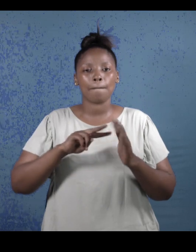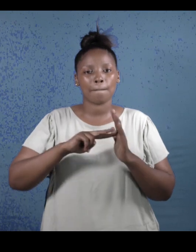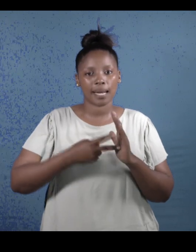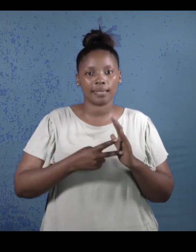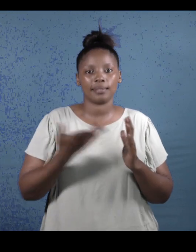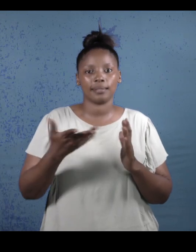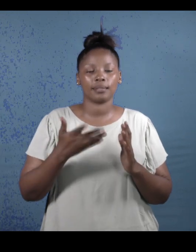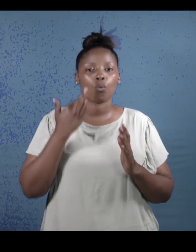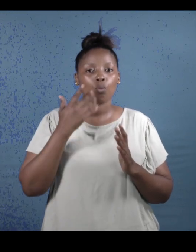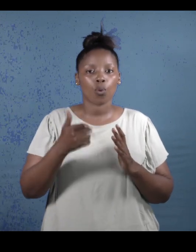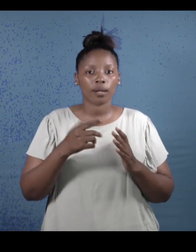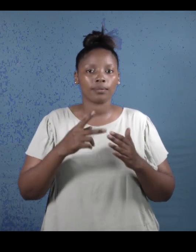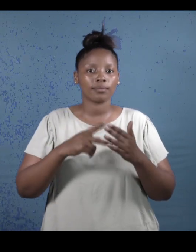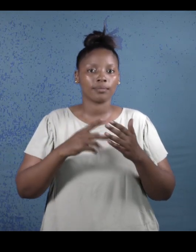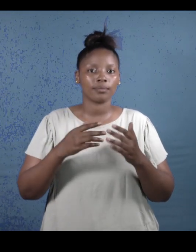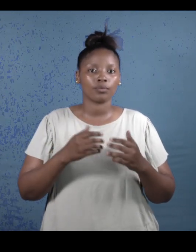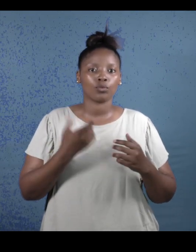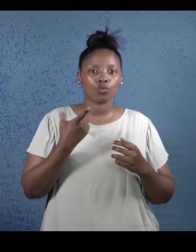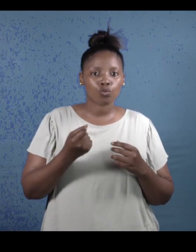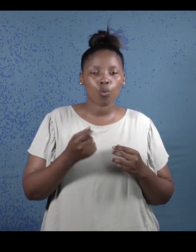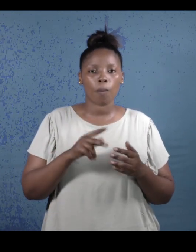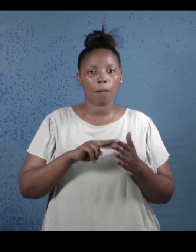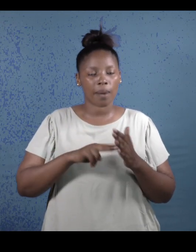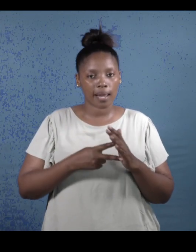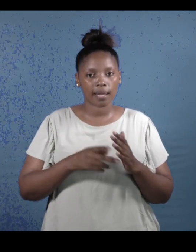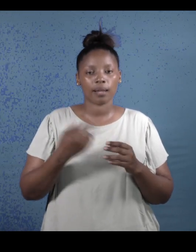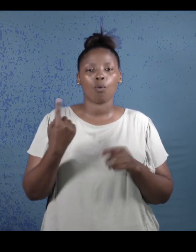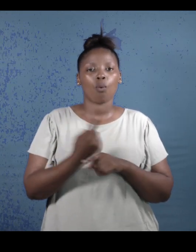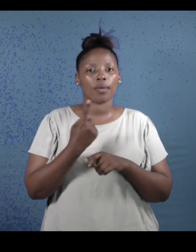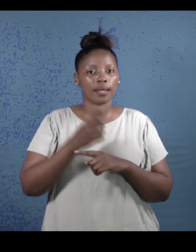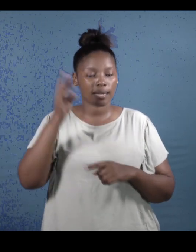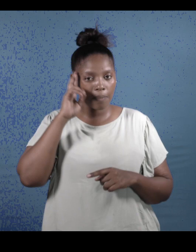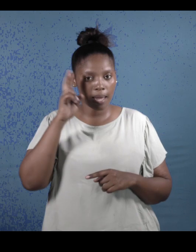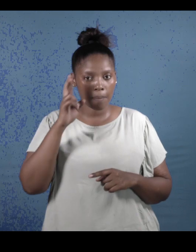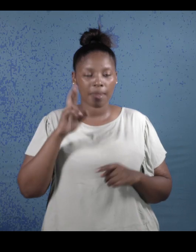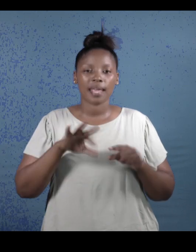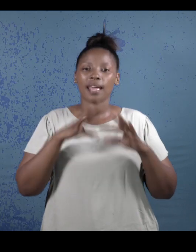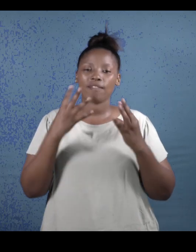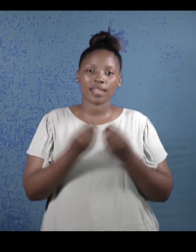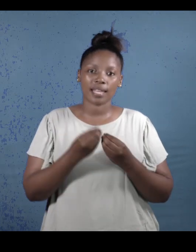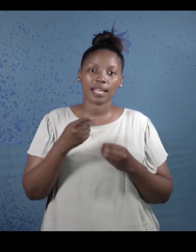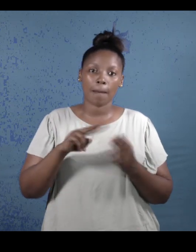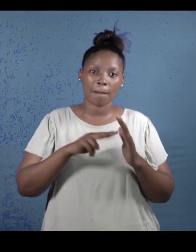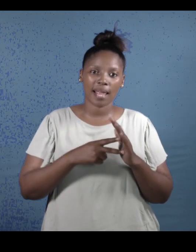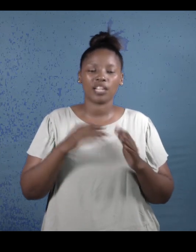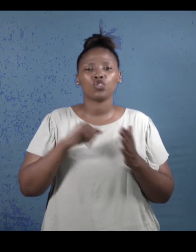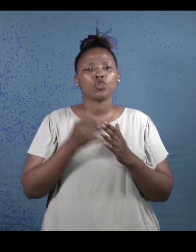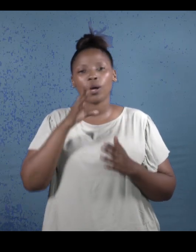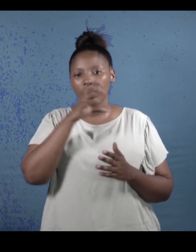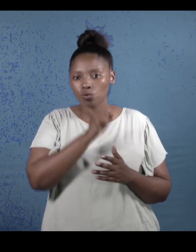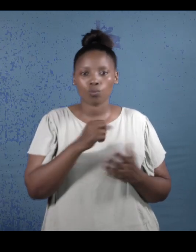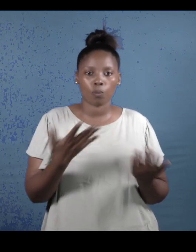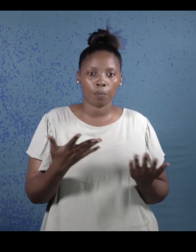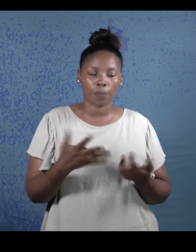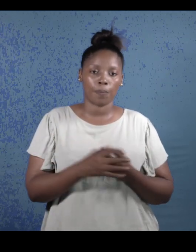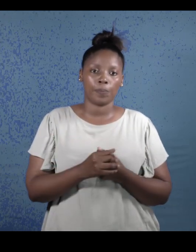project. When you are building your plan, please remember, everything in the plan is a prediction. The only fact that